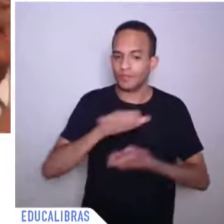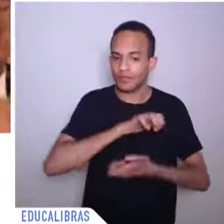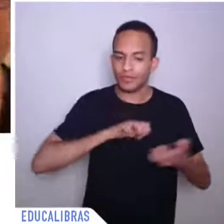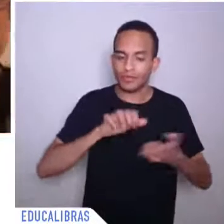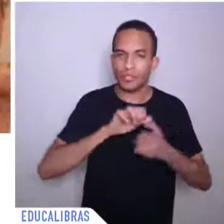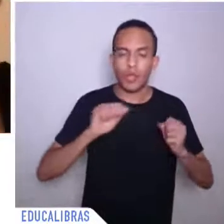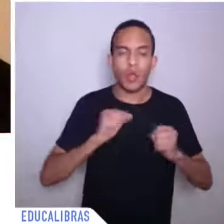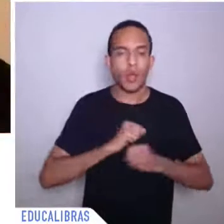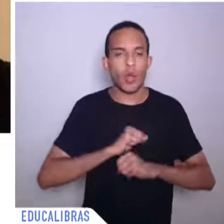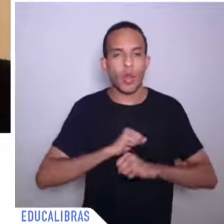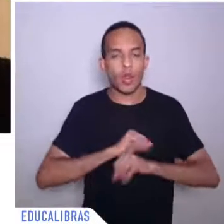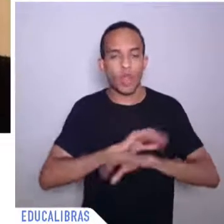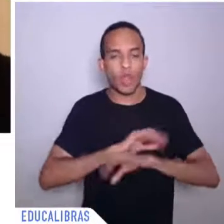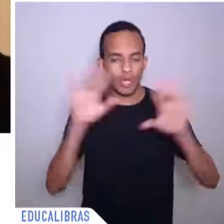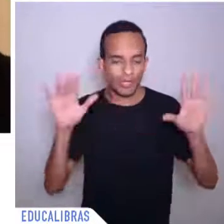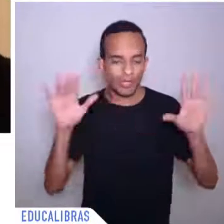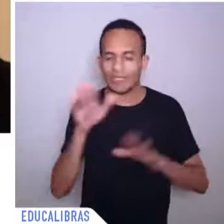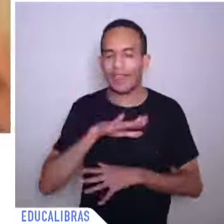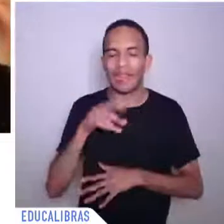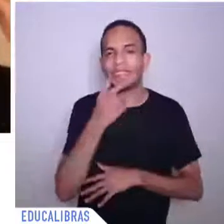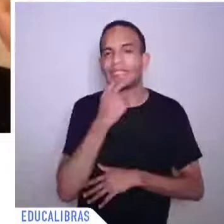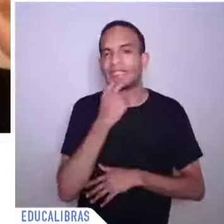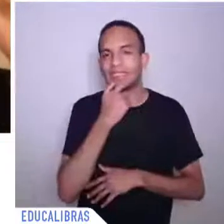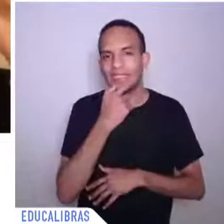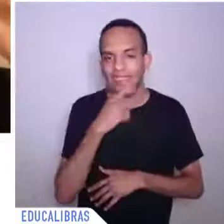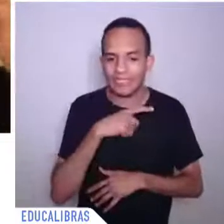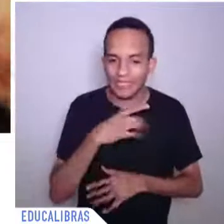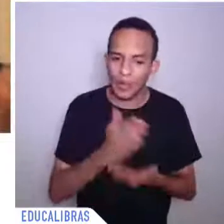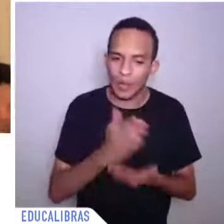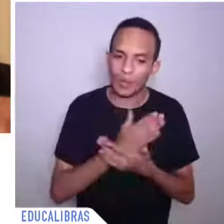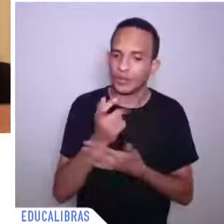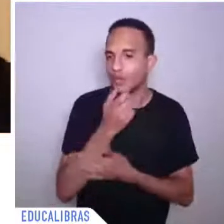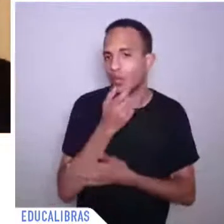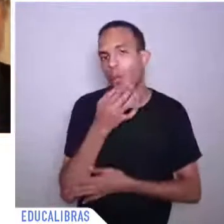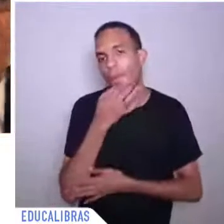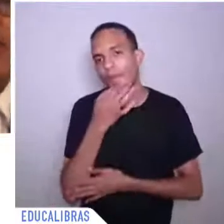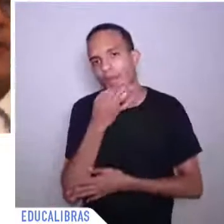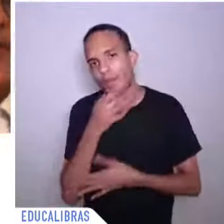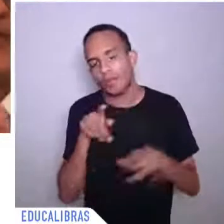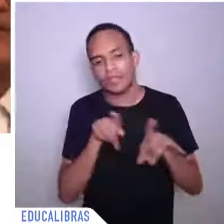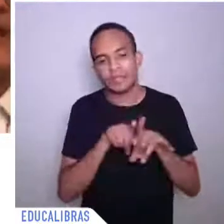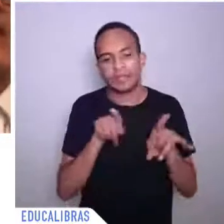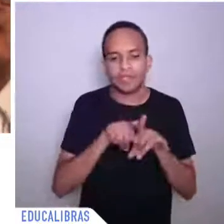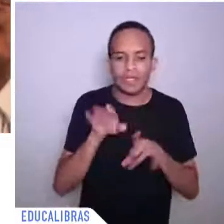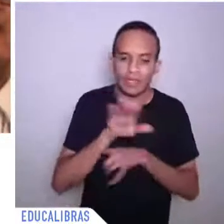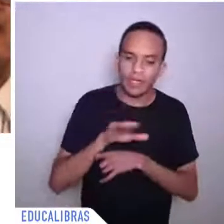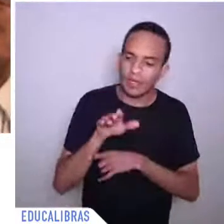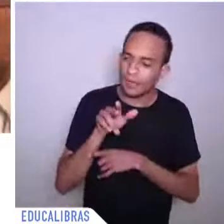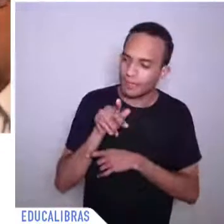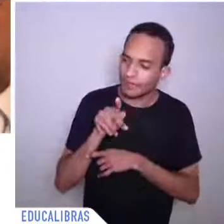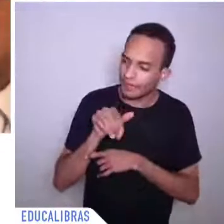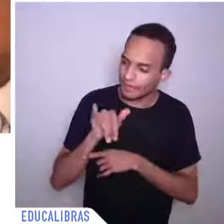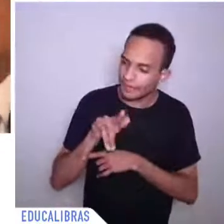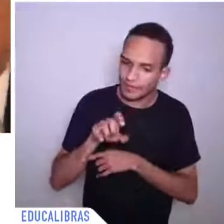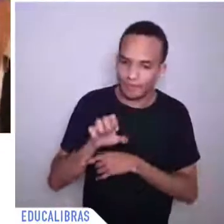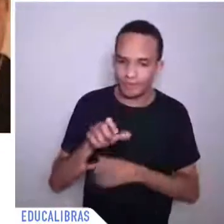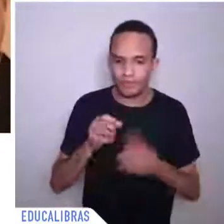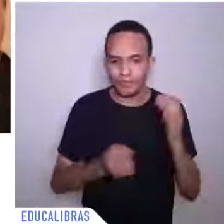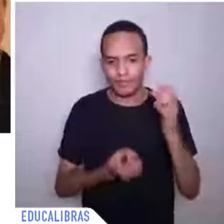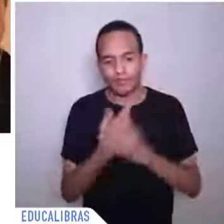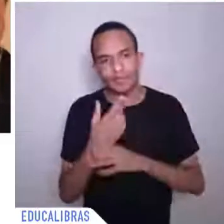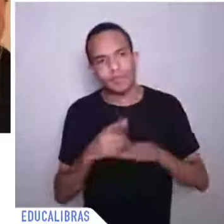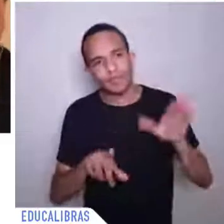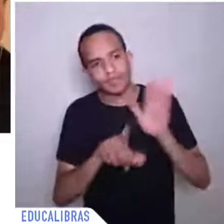the transformation that religion had brought to England, to defining some points of view.